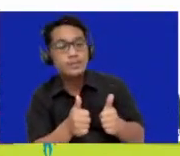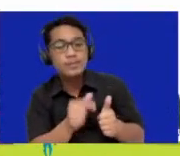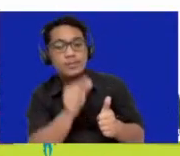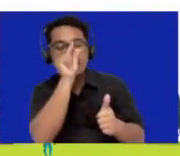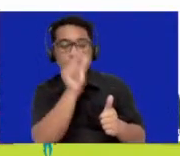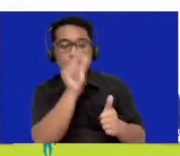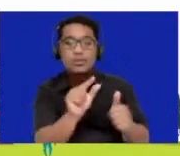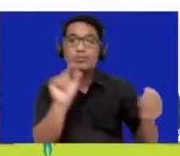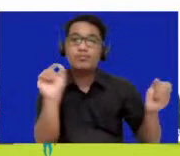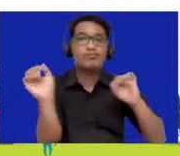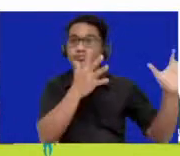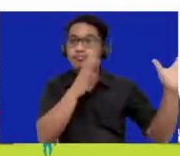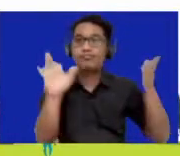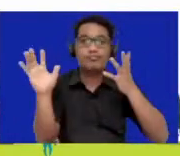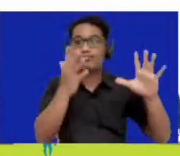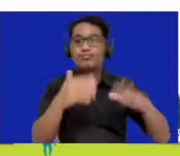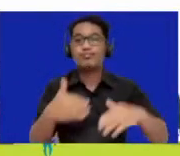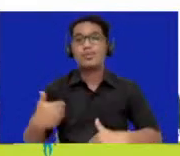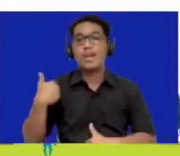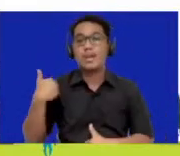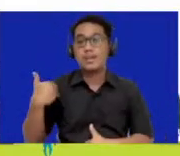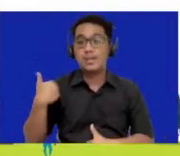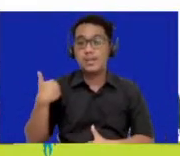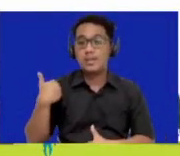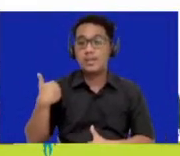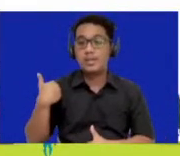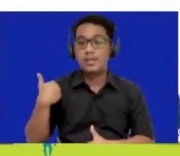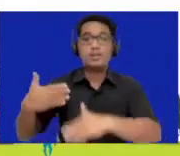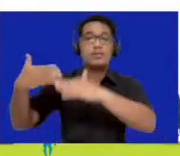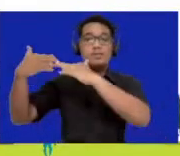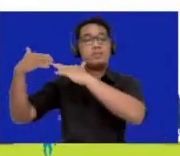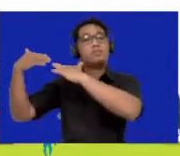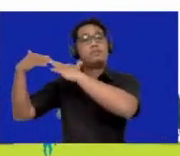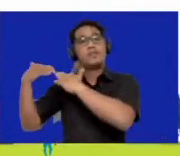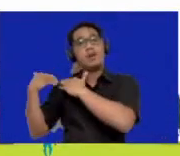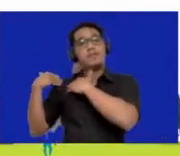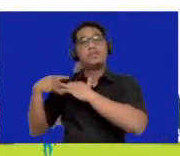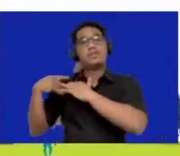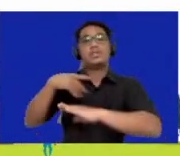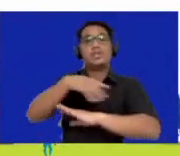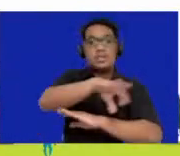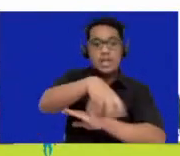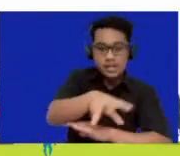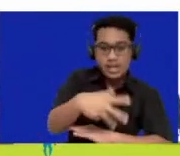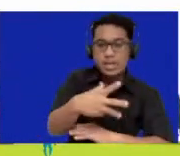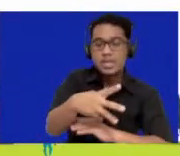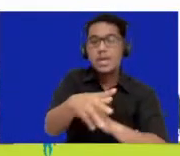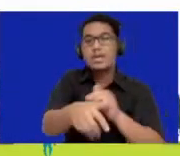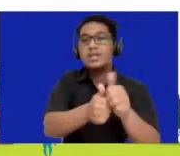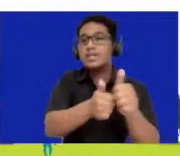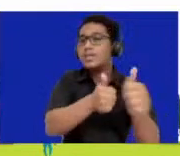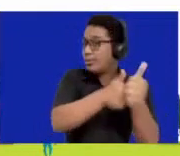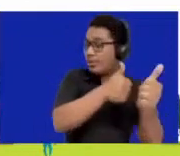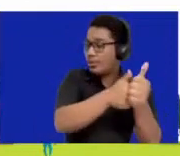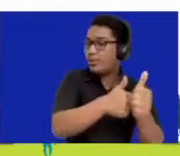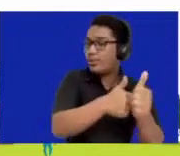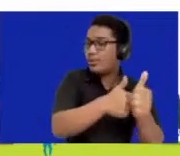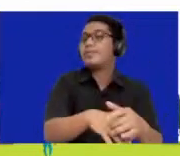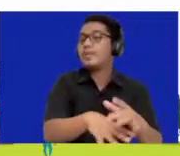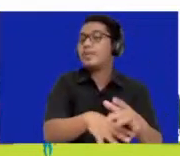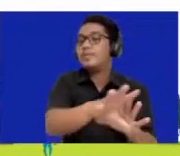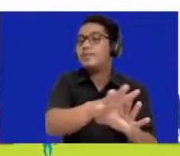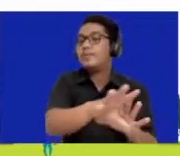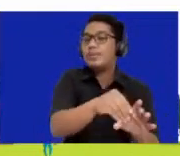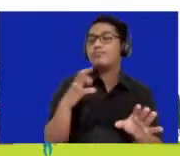also, they time to time provide them training, and they're also coordinating with the volunteers at the field. And volunteers